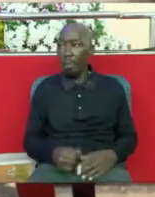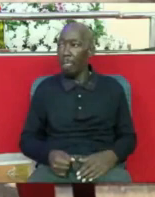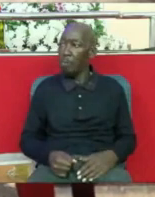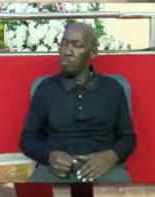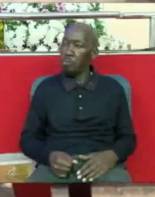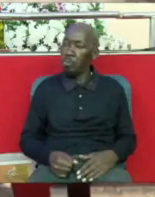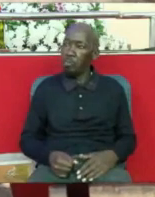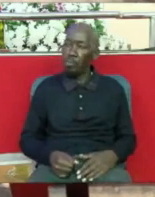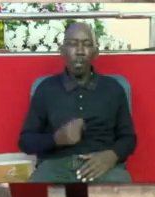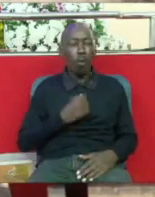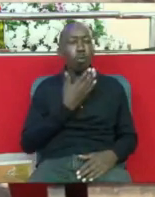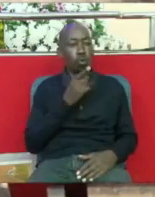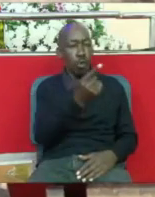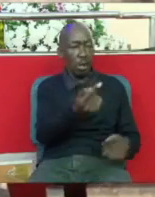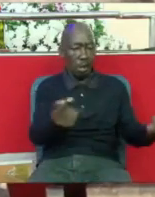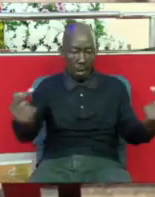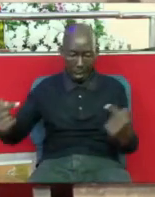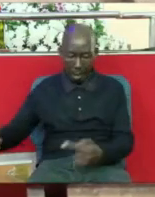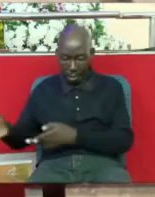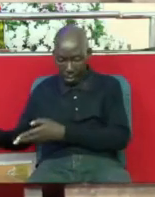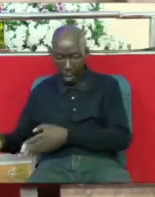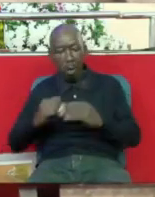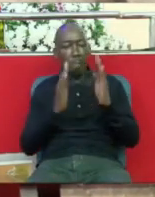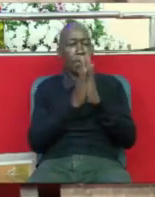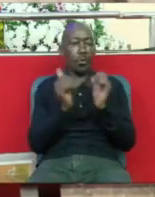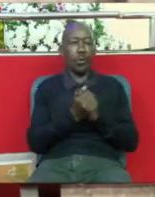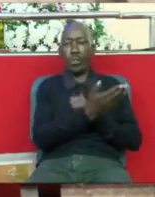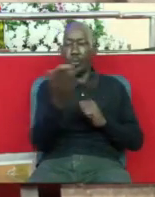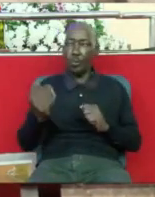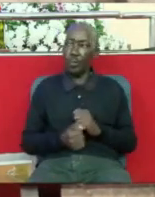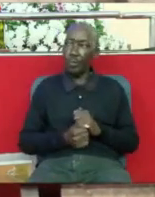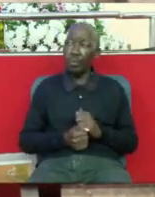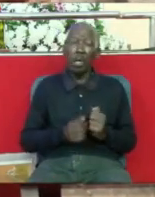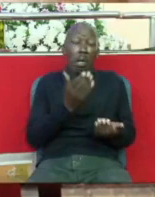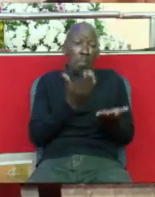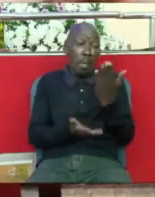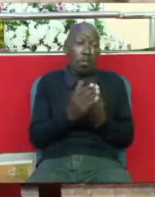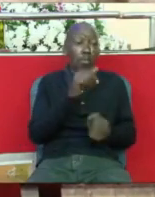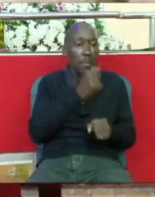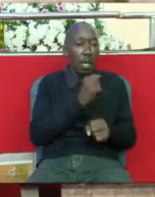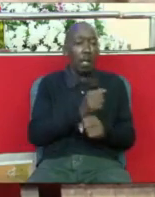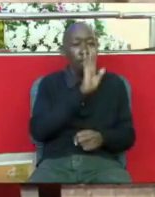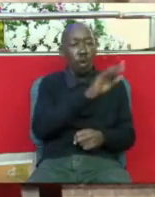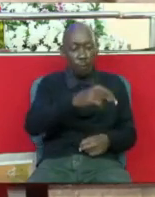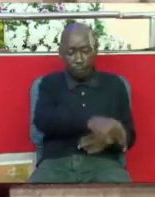morning. I want you to come here, we pray with you. Make your feet wet.